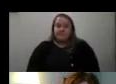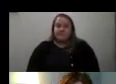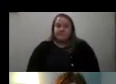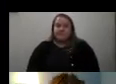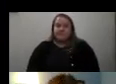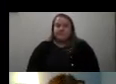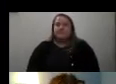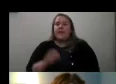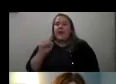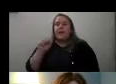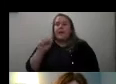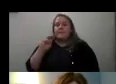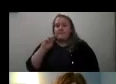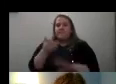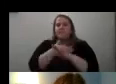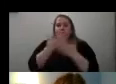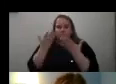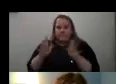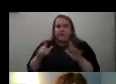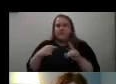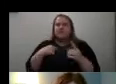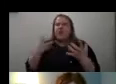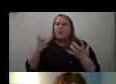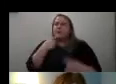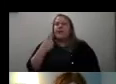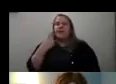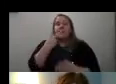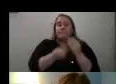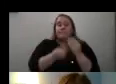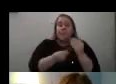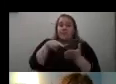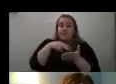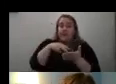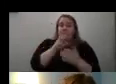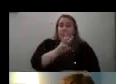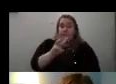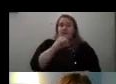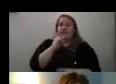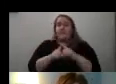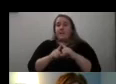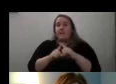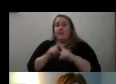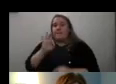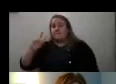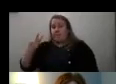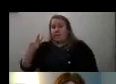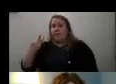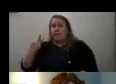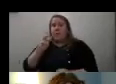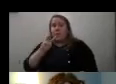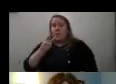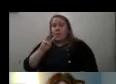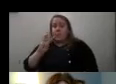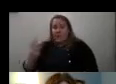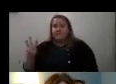I just, before we wrap up, just wanted to say that on both the Ballet's website and the Frick's website, you know, we are